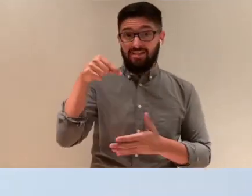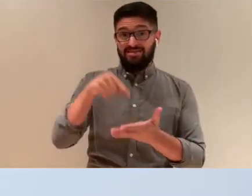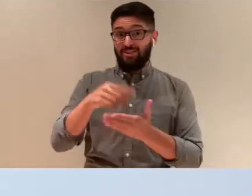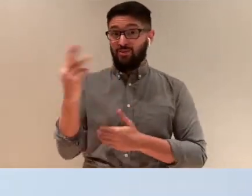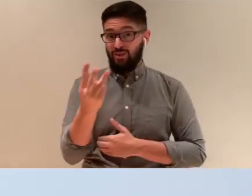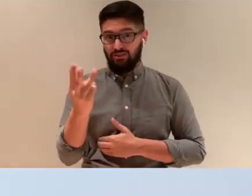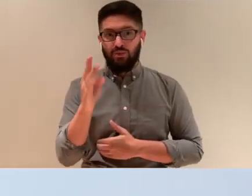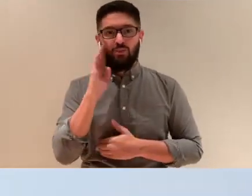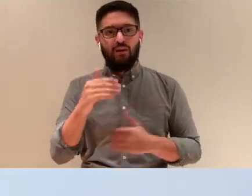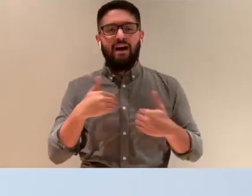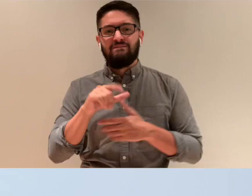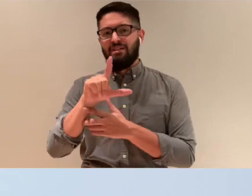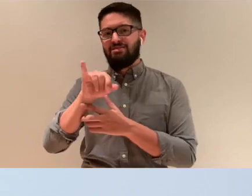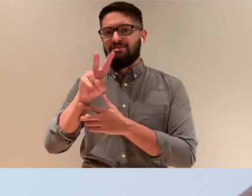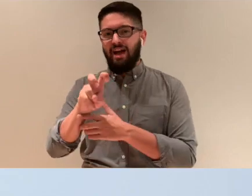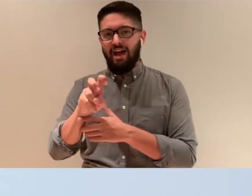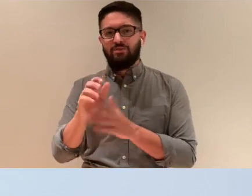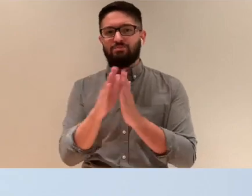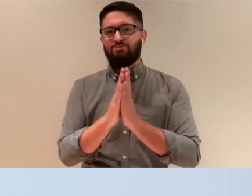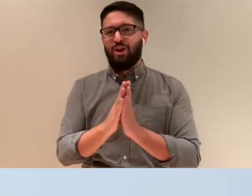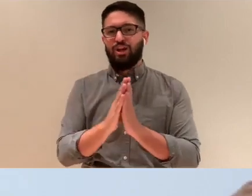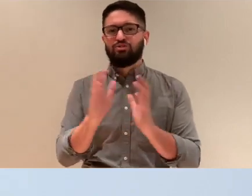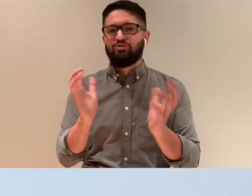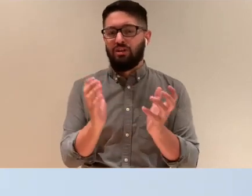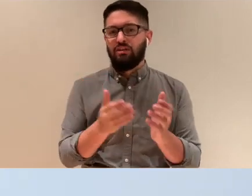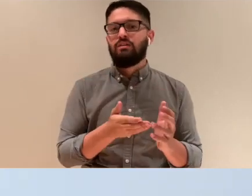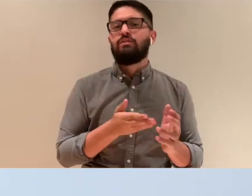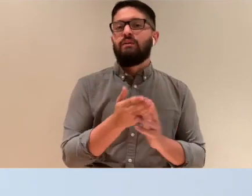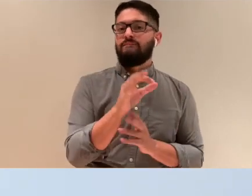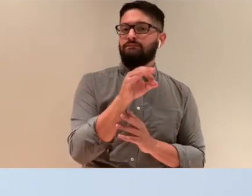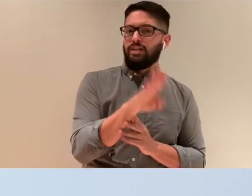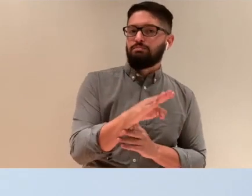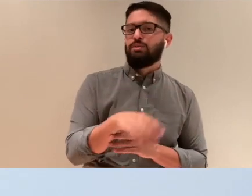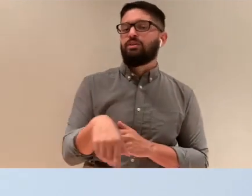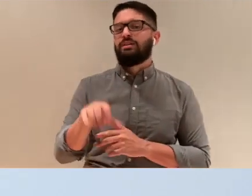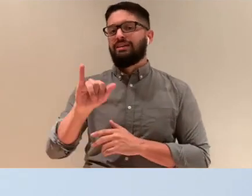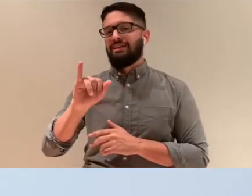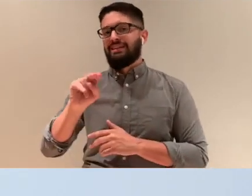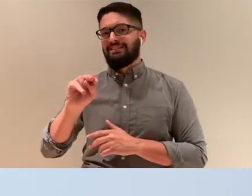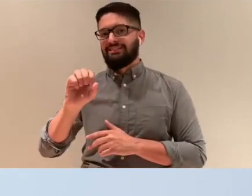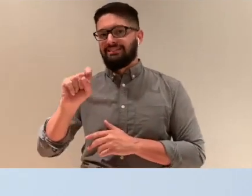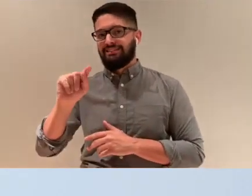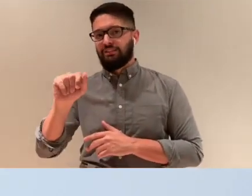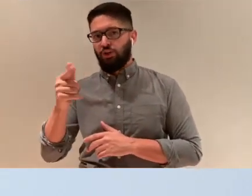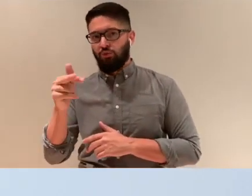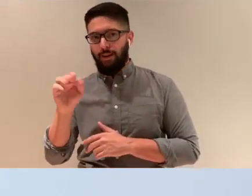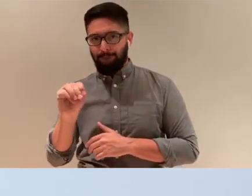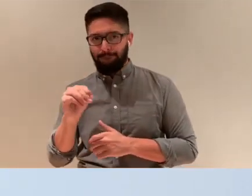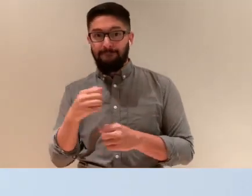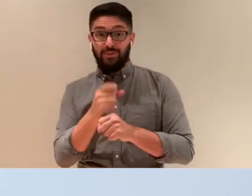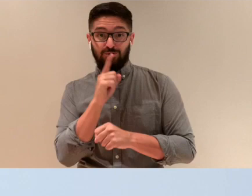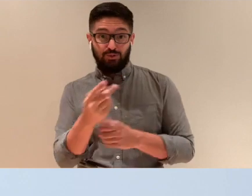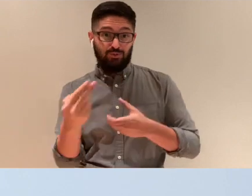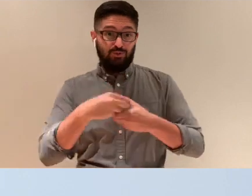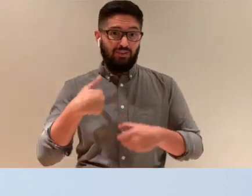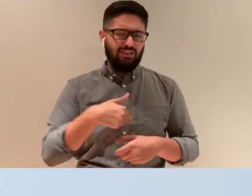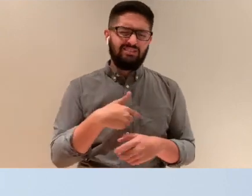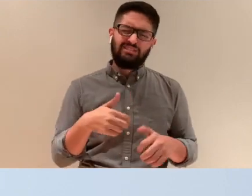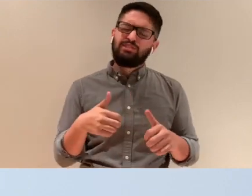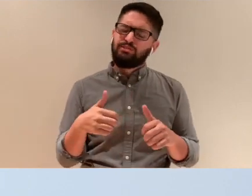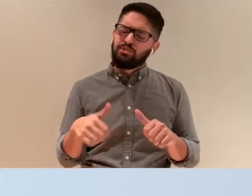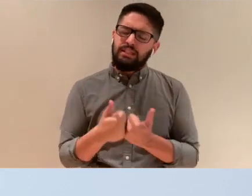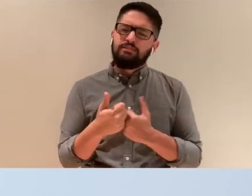not forget this Wednesday, we're going to have our live prayer chat through Facebook and Instagram. So make sure that you join us in